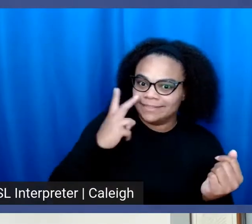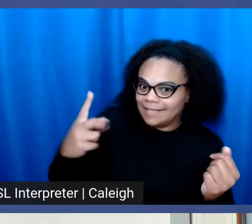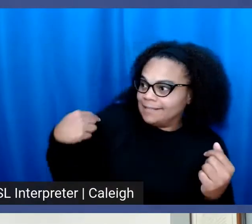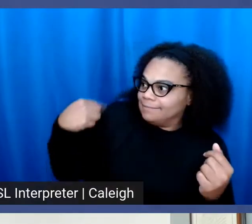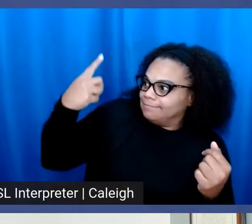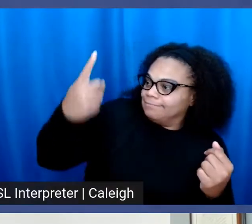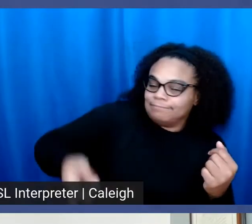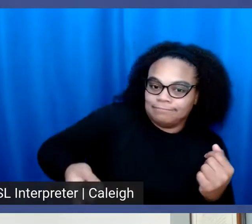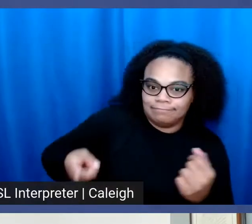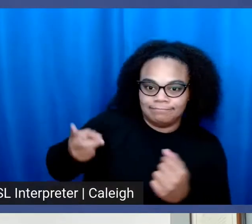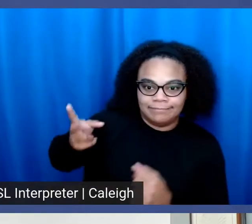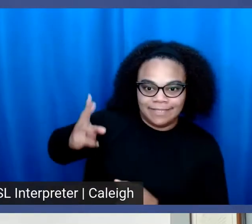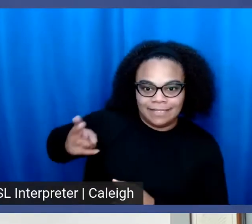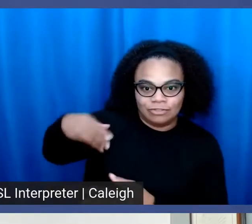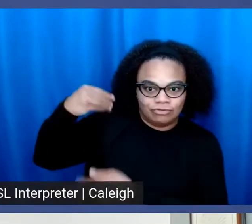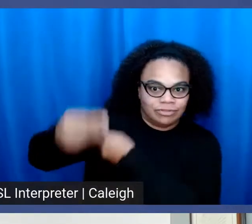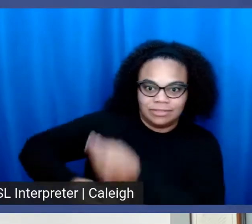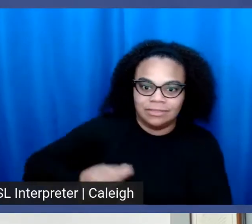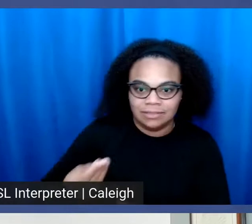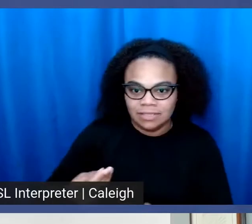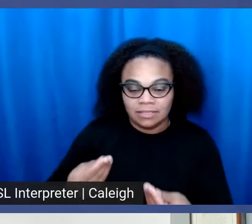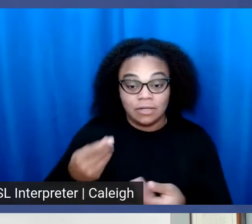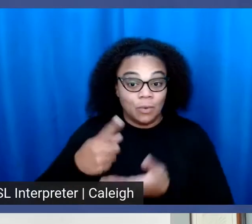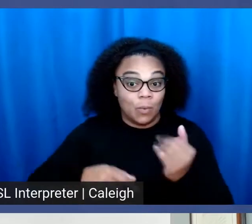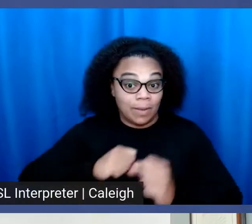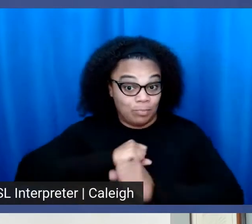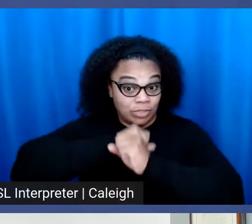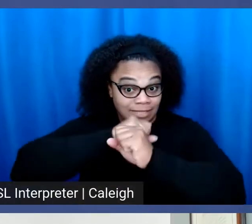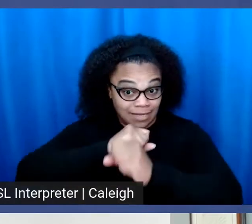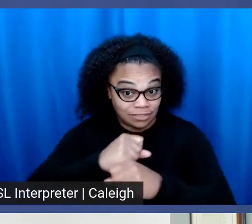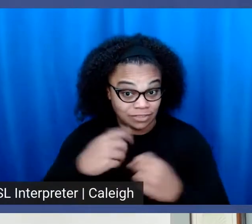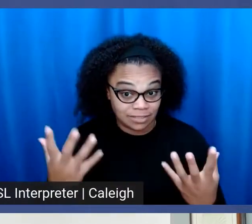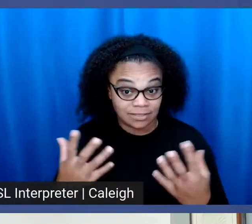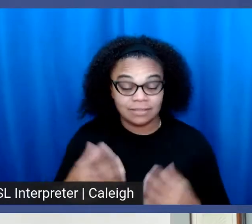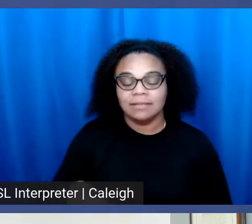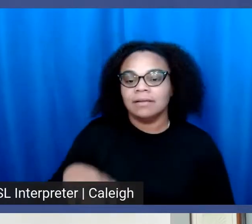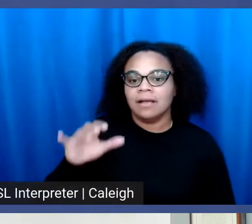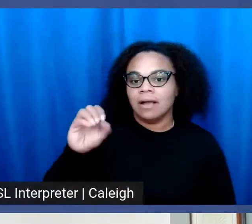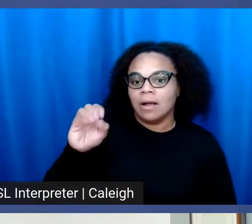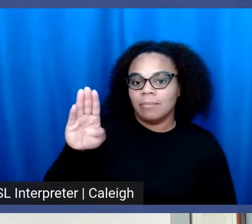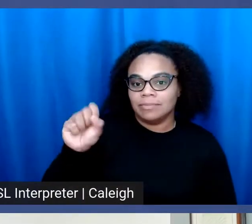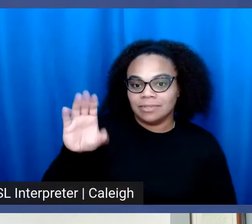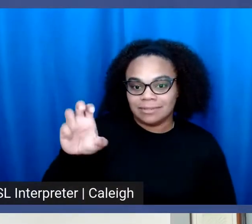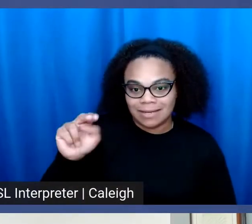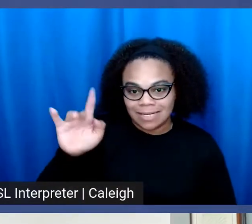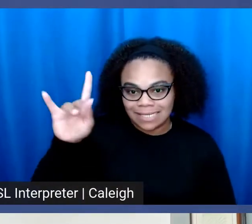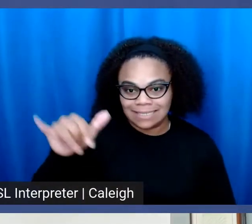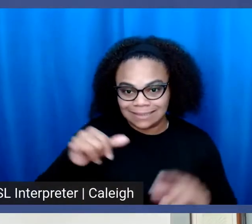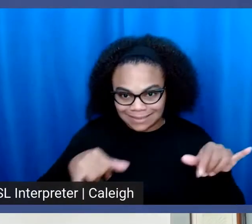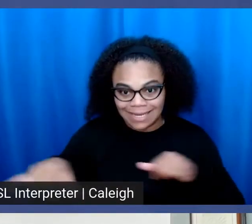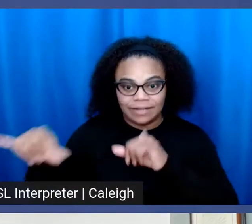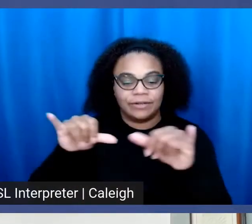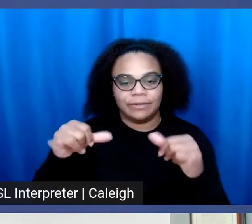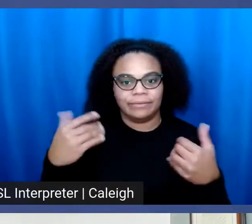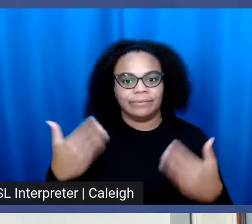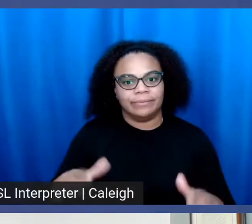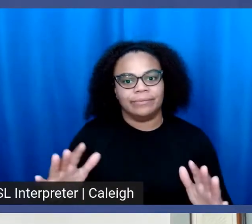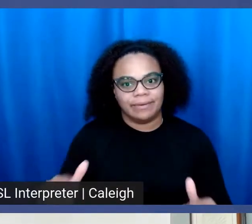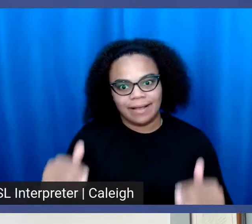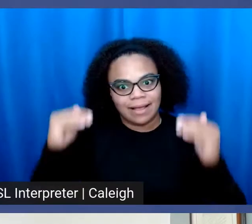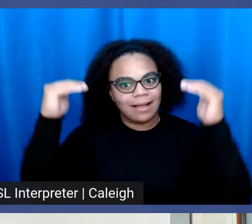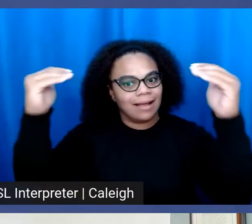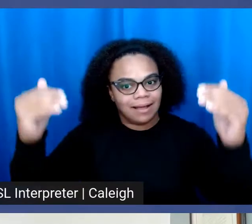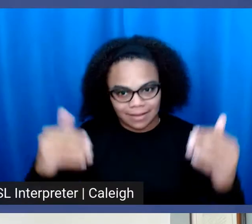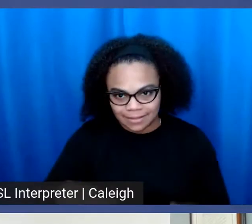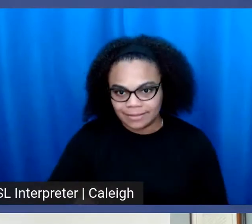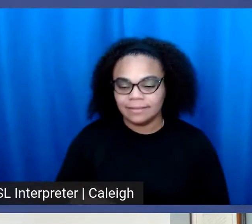here. What protections are there? Well, I mentioned before, the obscenity standard is a high one. It's very, very high. You're talking about speech